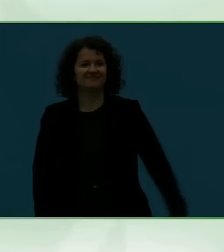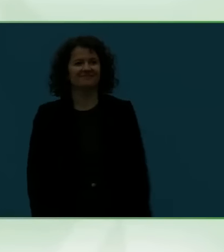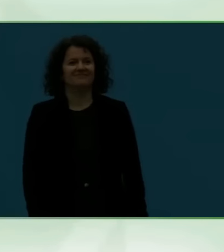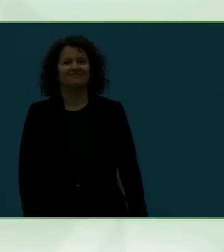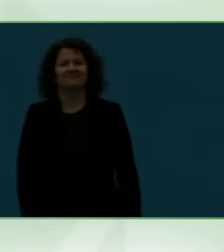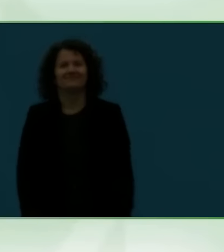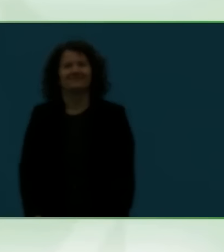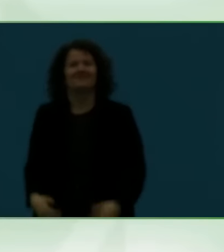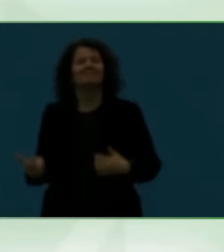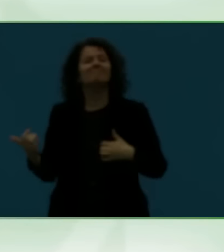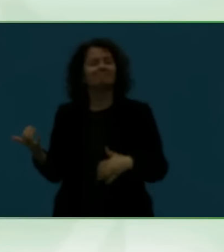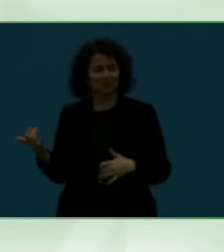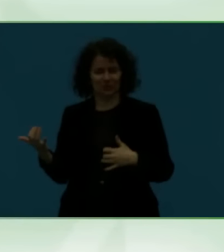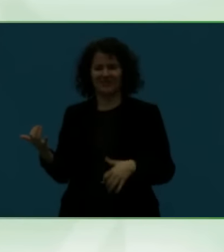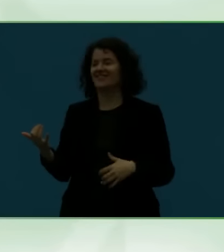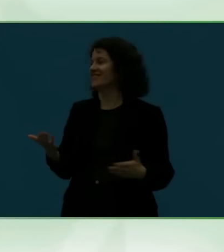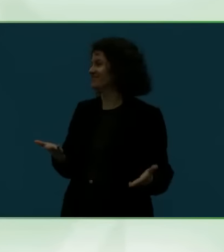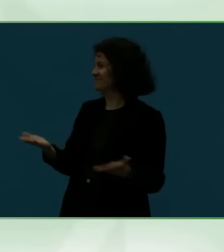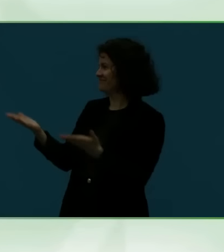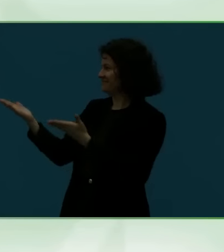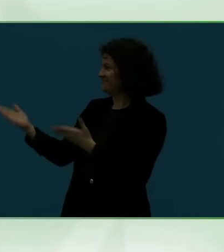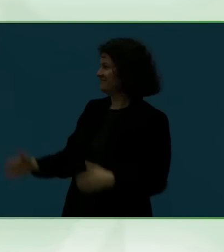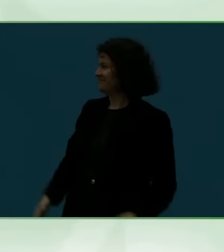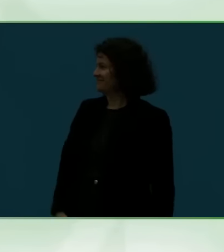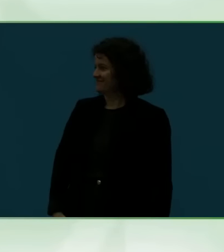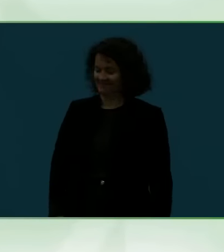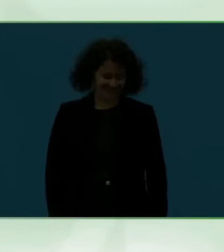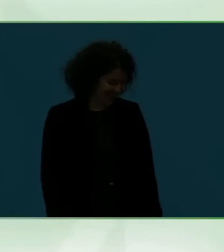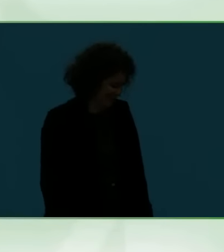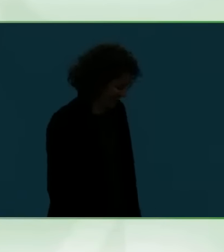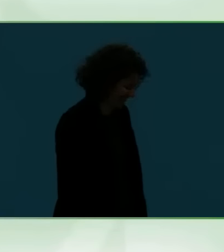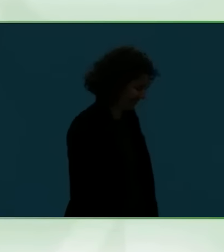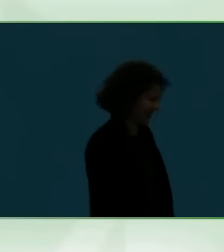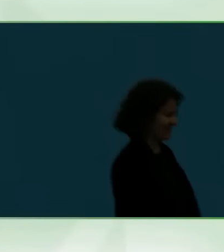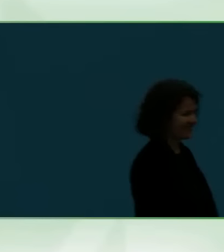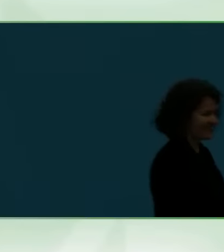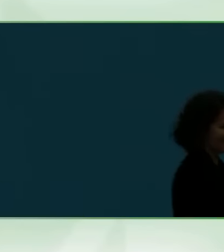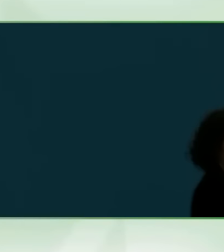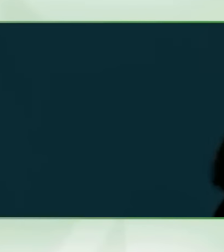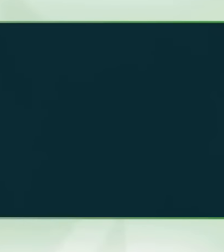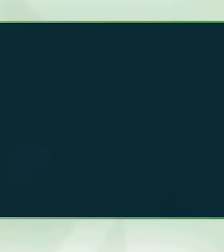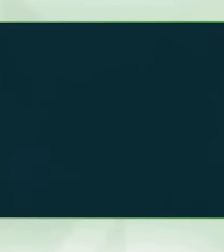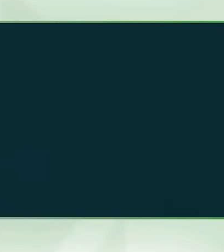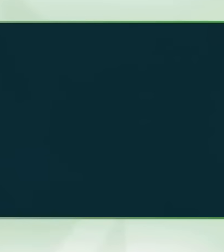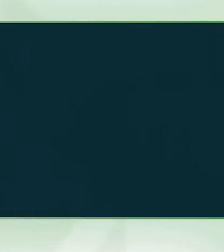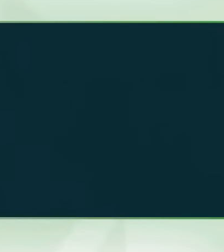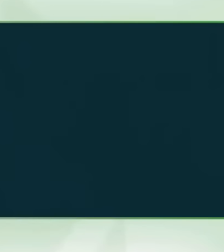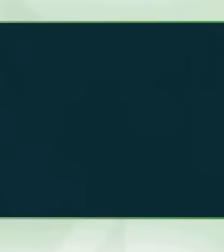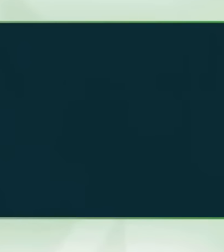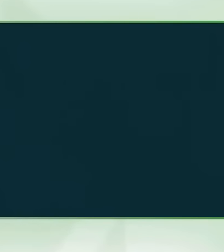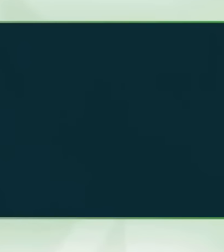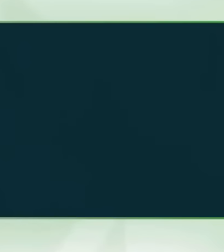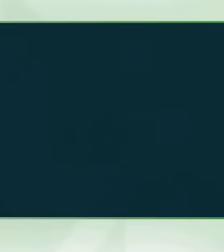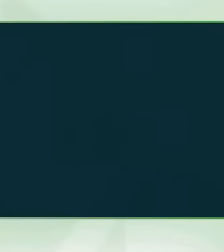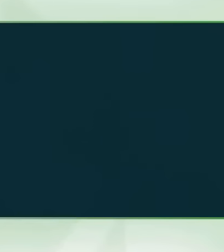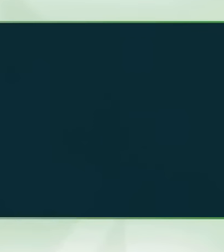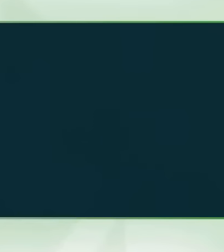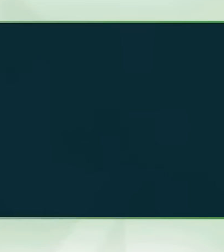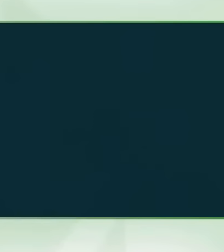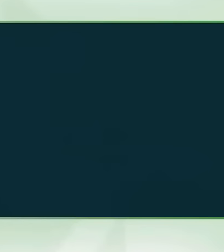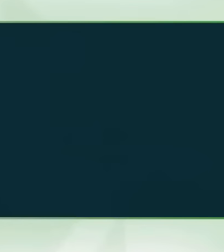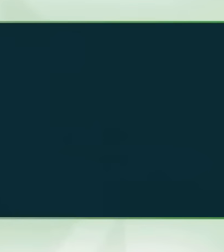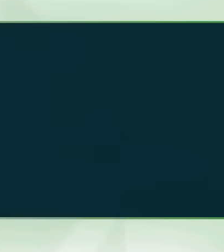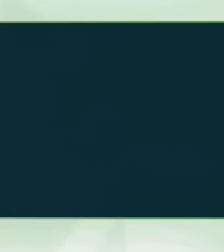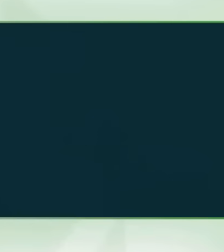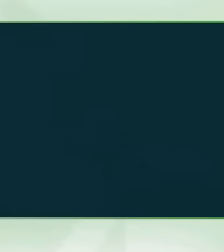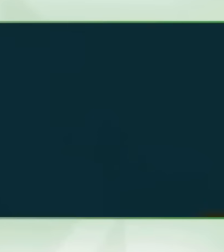What is that? What's that? Hey, Eurovision Song Contest here. Okay. Eurovision Song